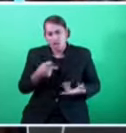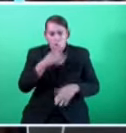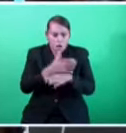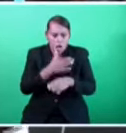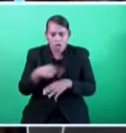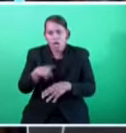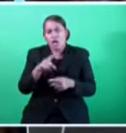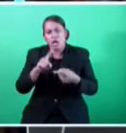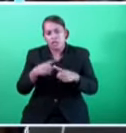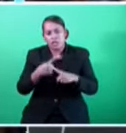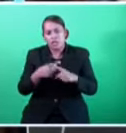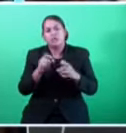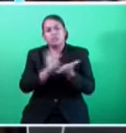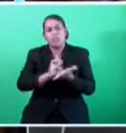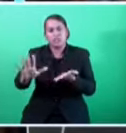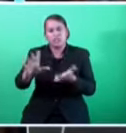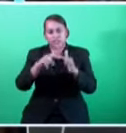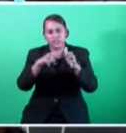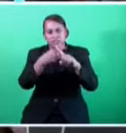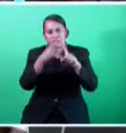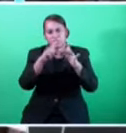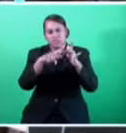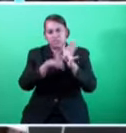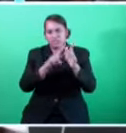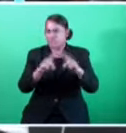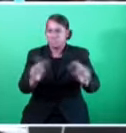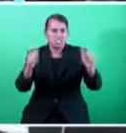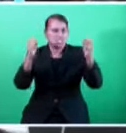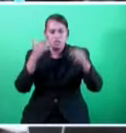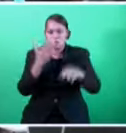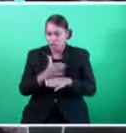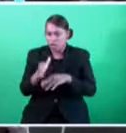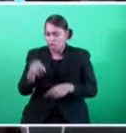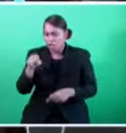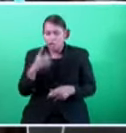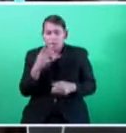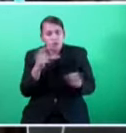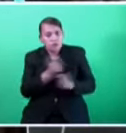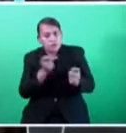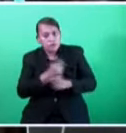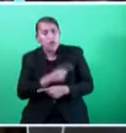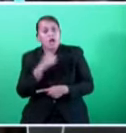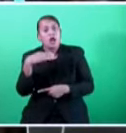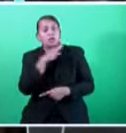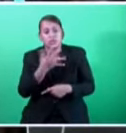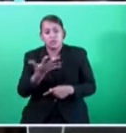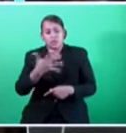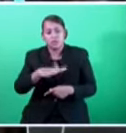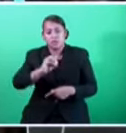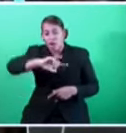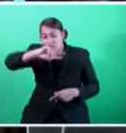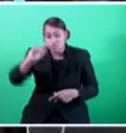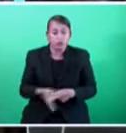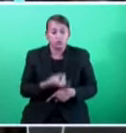that. The Speaker said the dredging above rivers will see the removal of approximately 180,000 cubic meters of silt from Penang